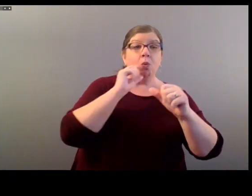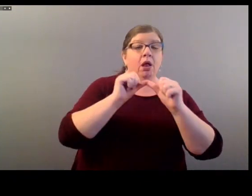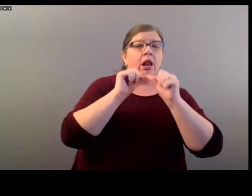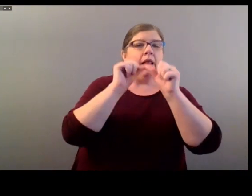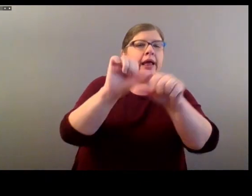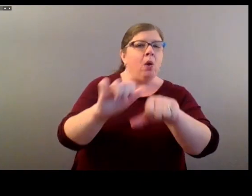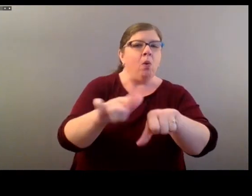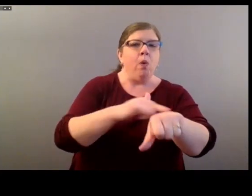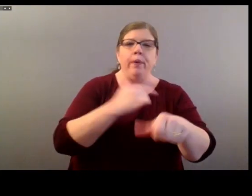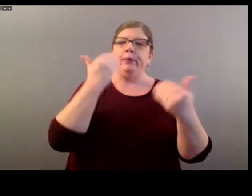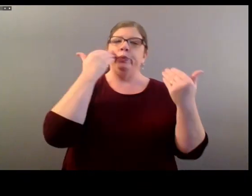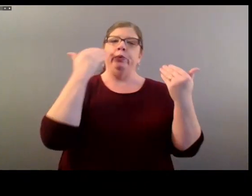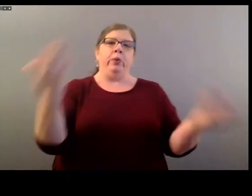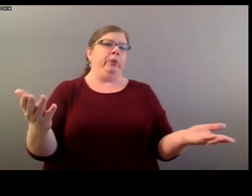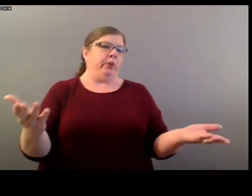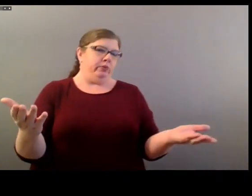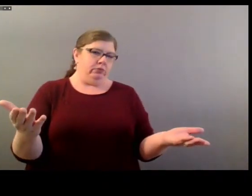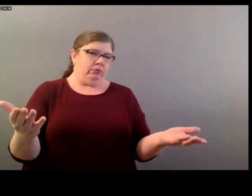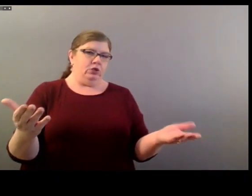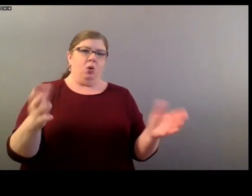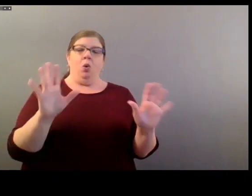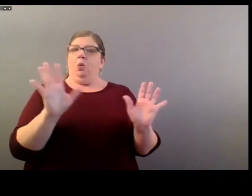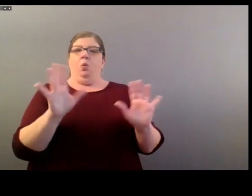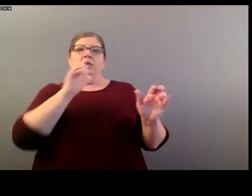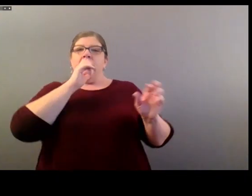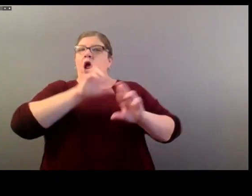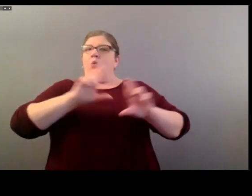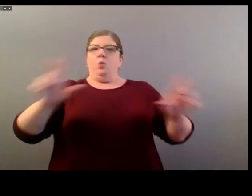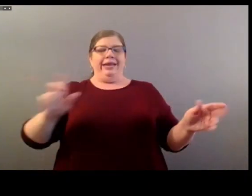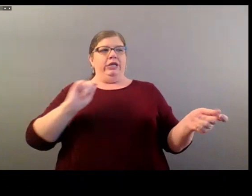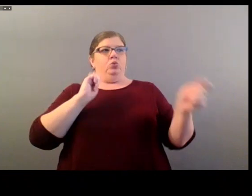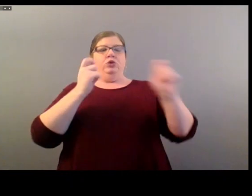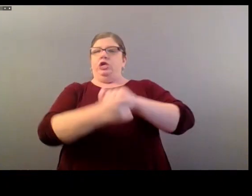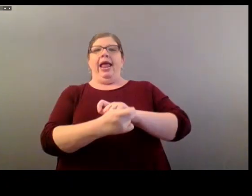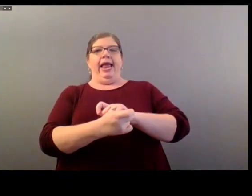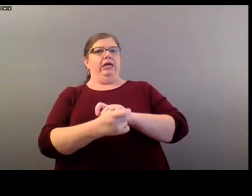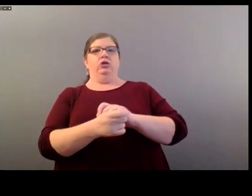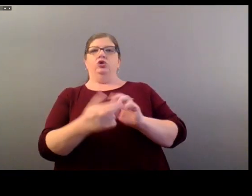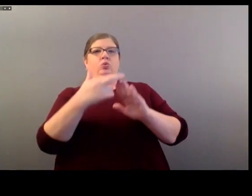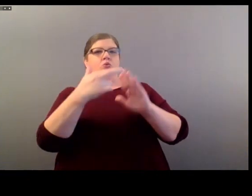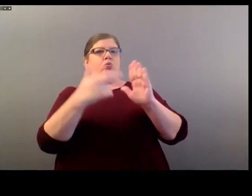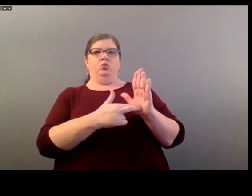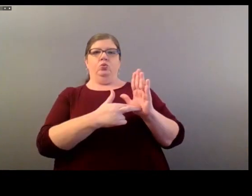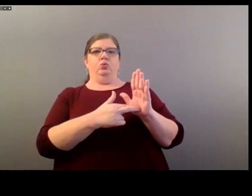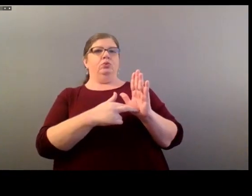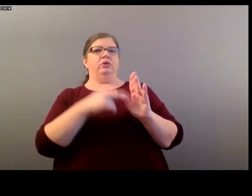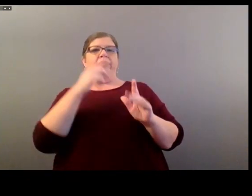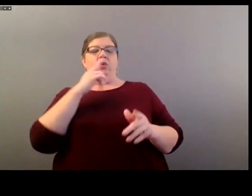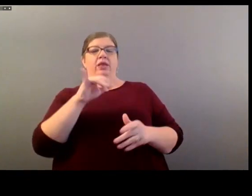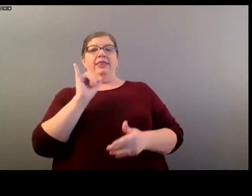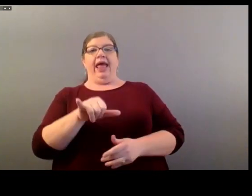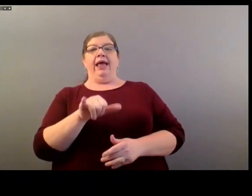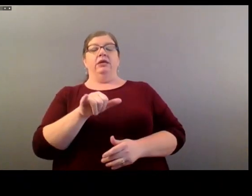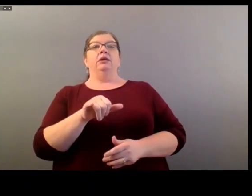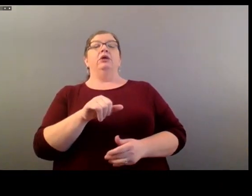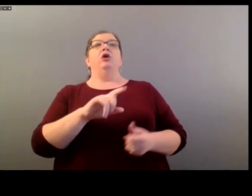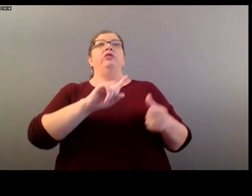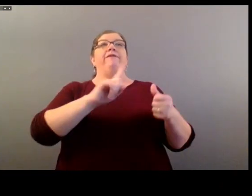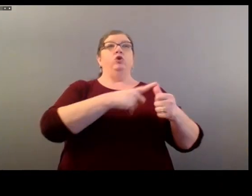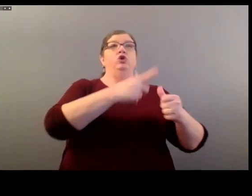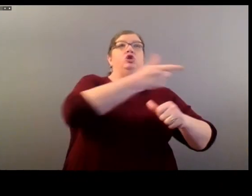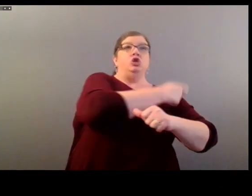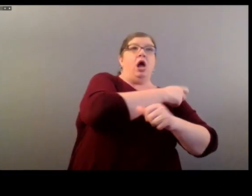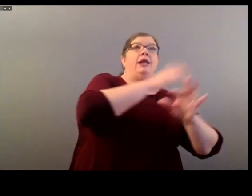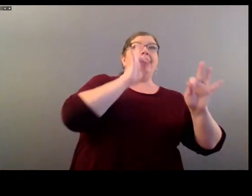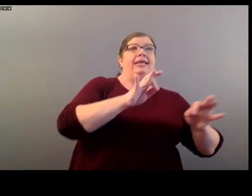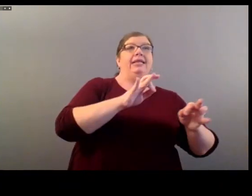We are not in a position to change our strategy to do the Pfizer vaccine, ideally 21 days after the first shot, the second